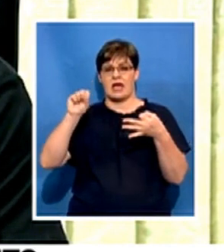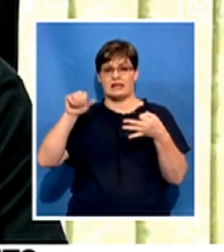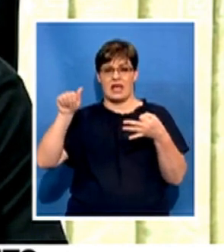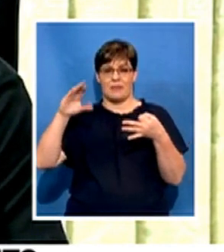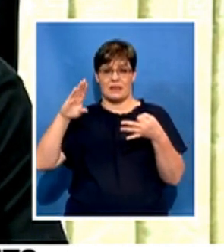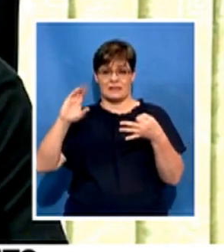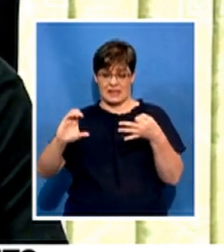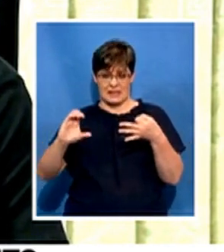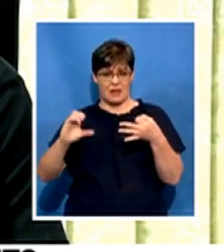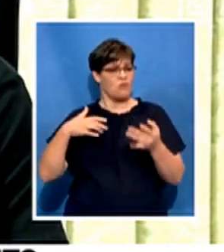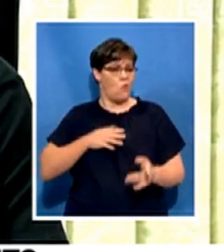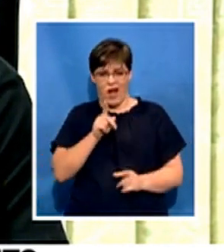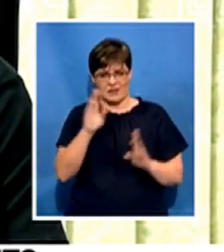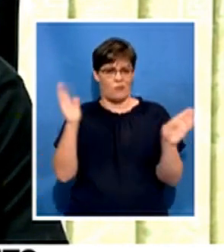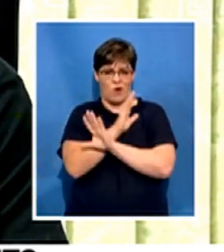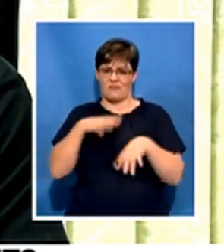will only